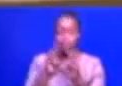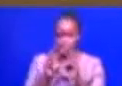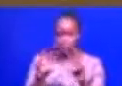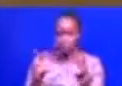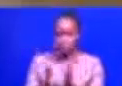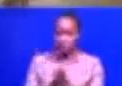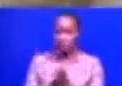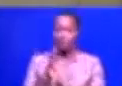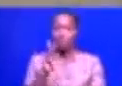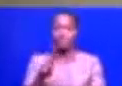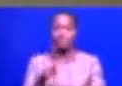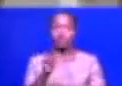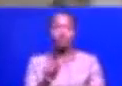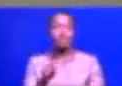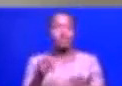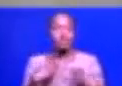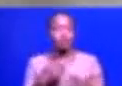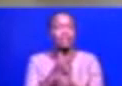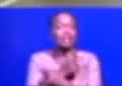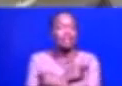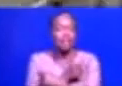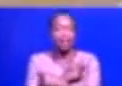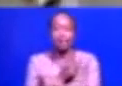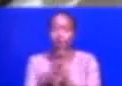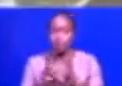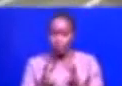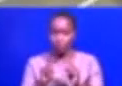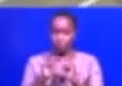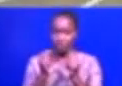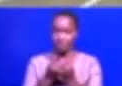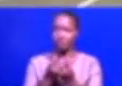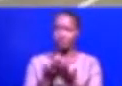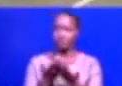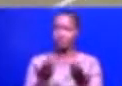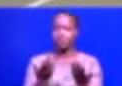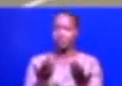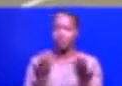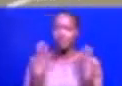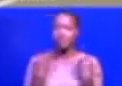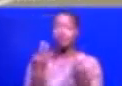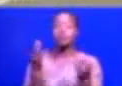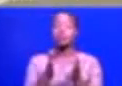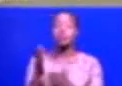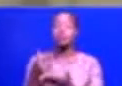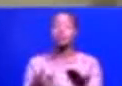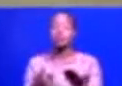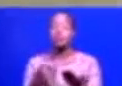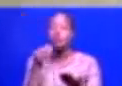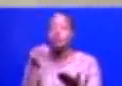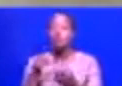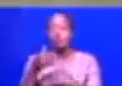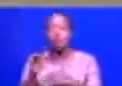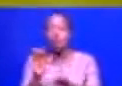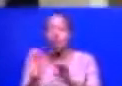Now, the KPA people, they really love, watching their team at Makande. What's the game 3 plan? Is it home and away, or is